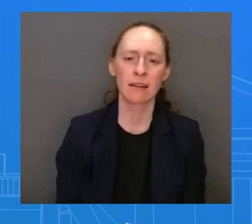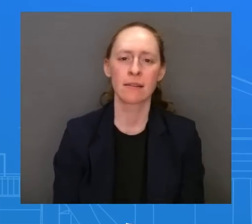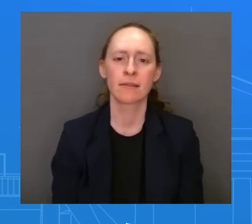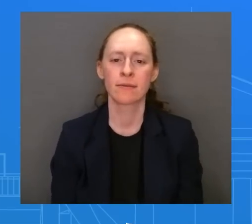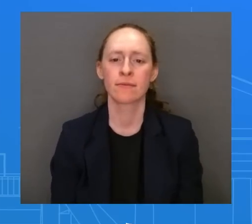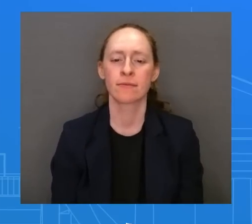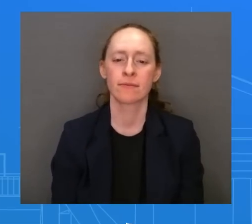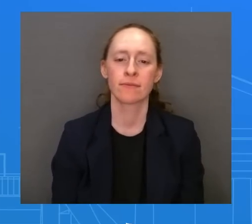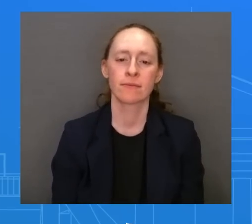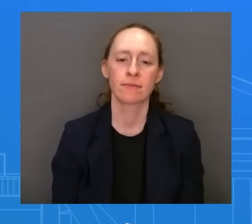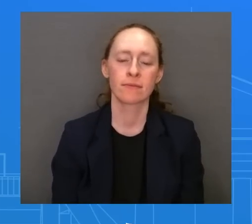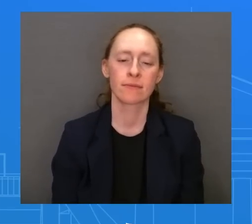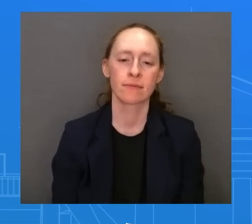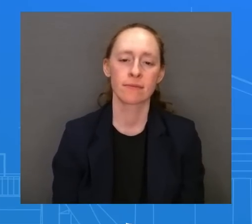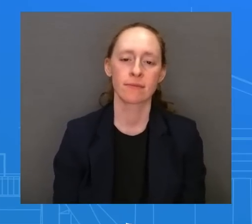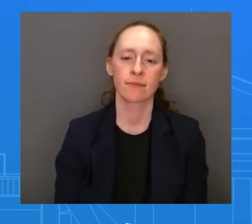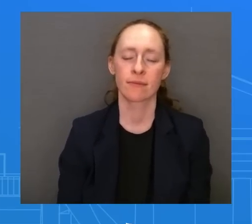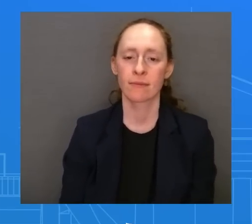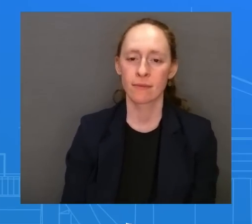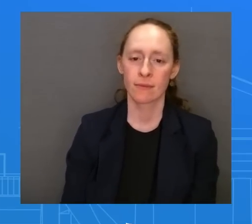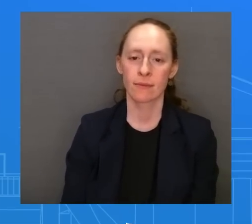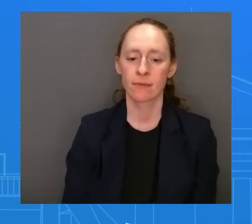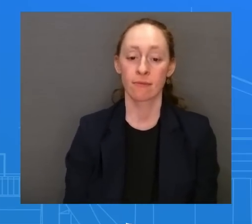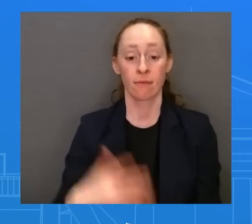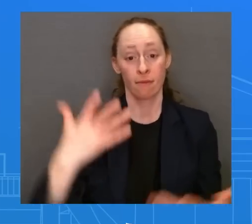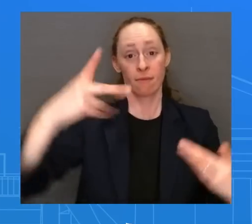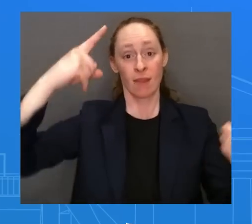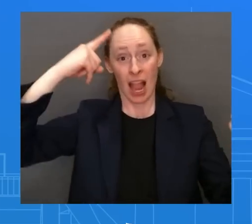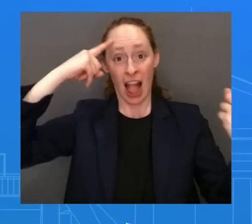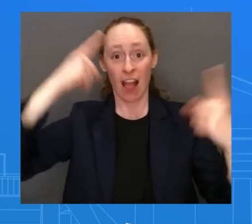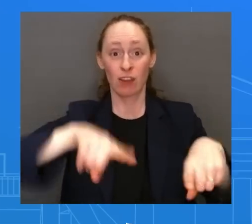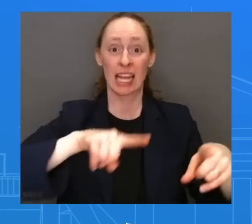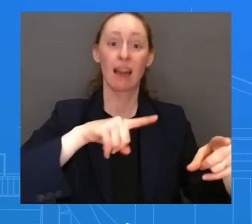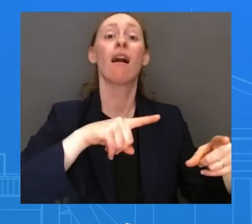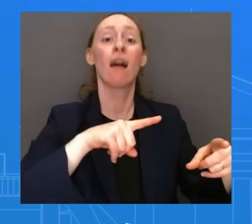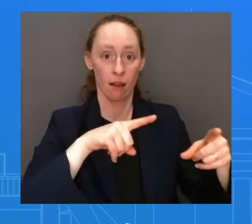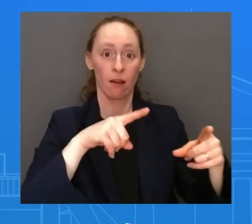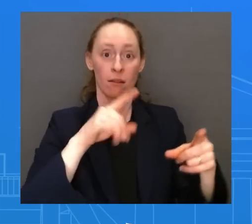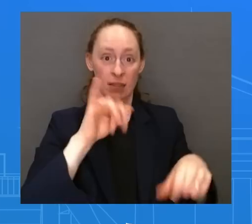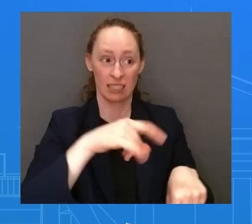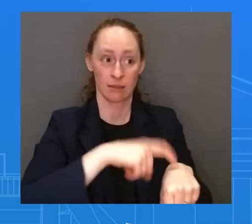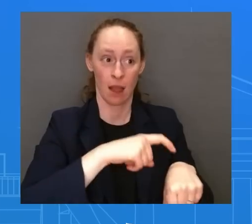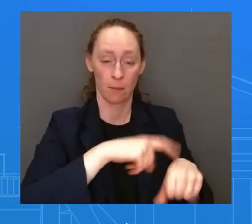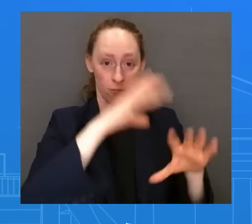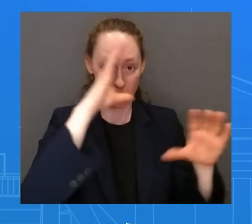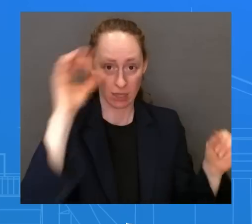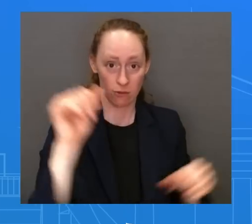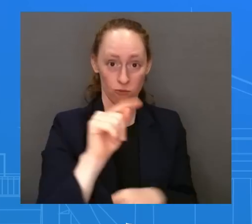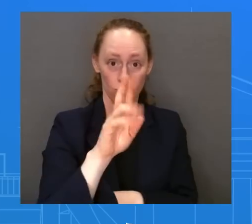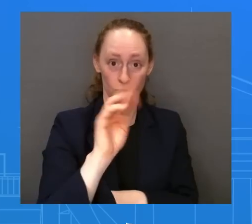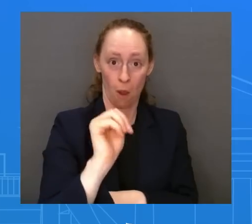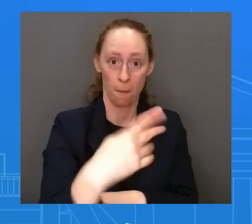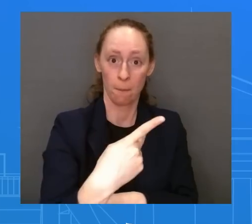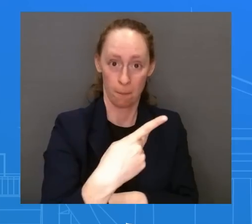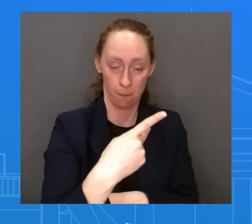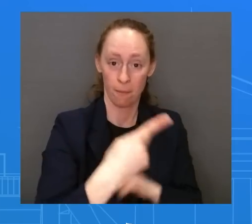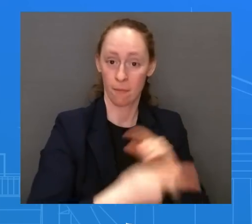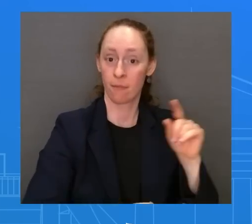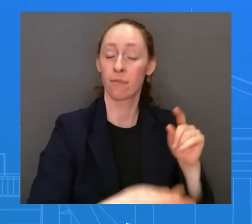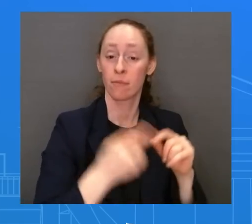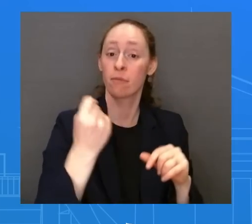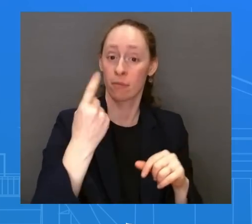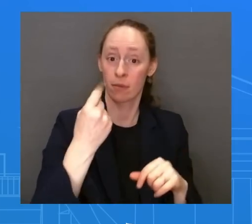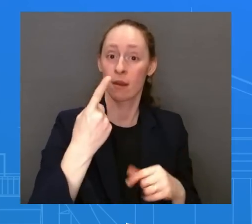when President Trump took office there was more than ten thousand American troops in Afghanistan he took it down to